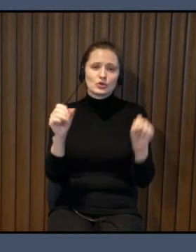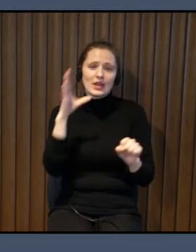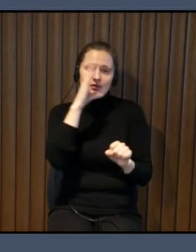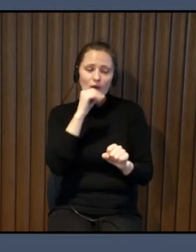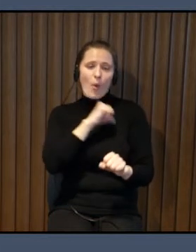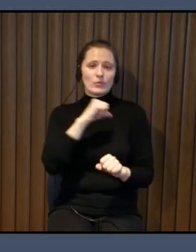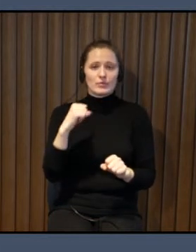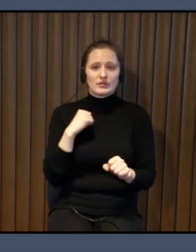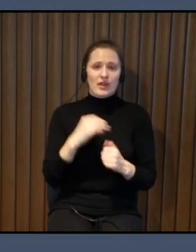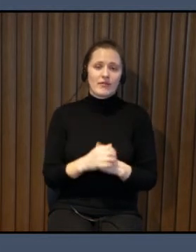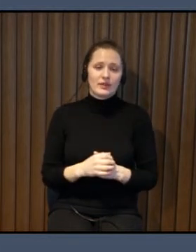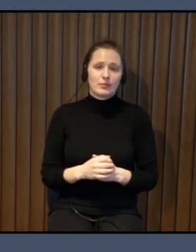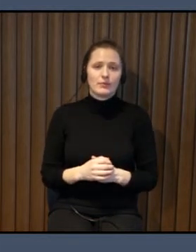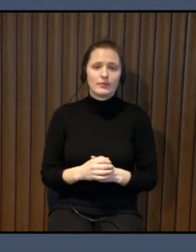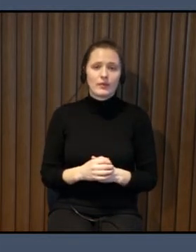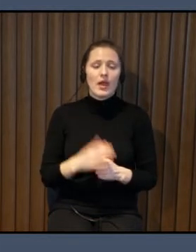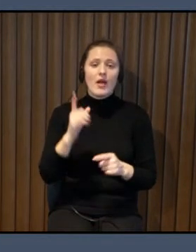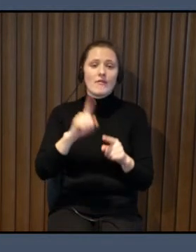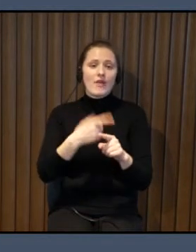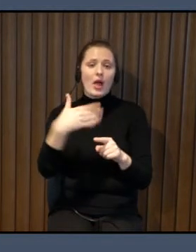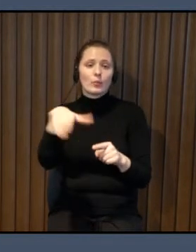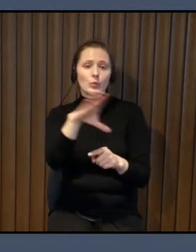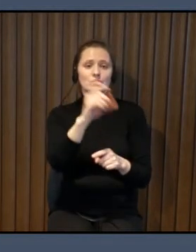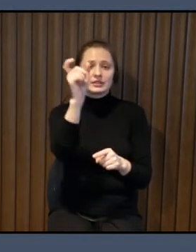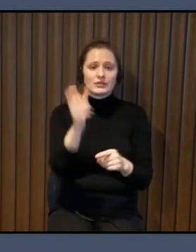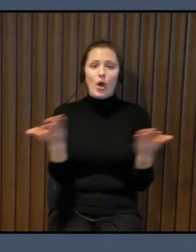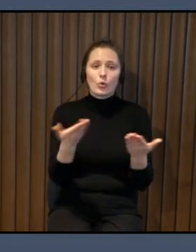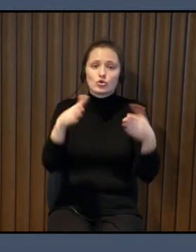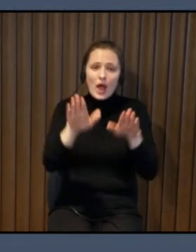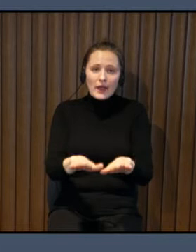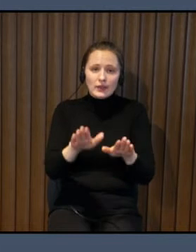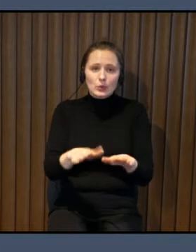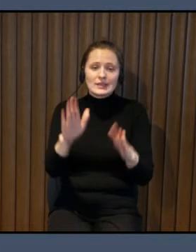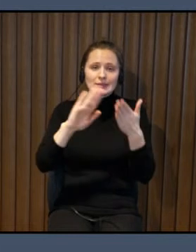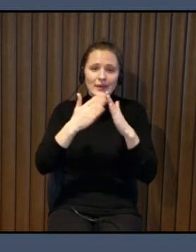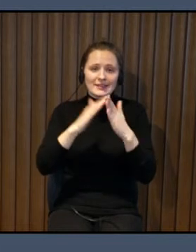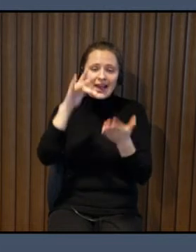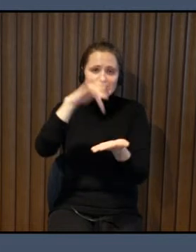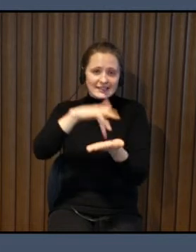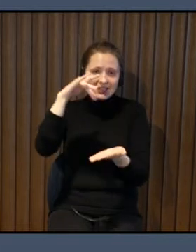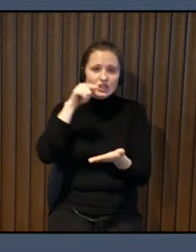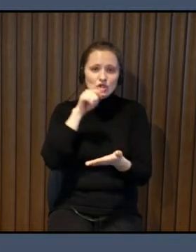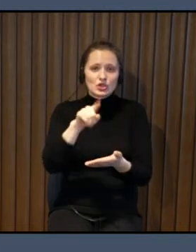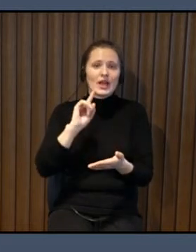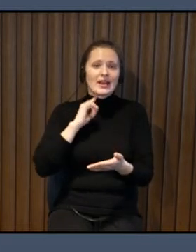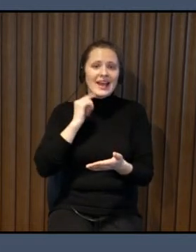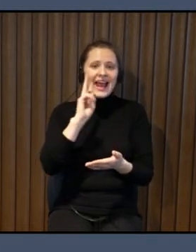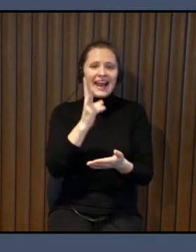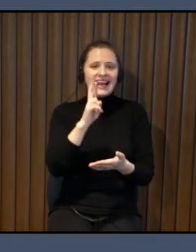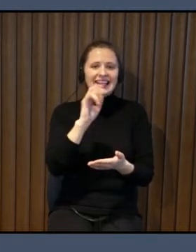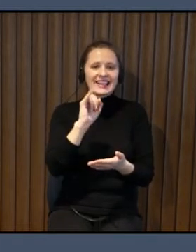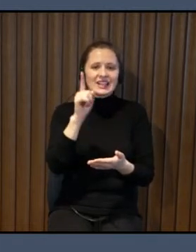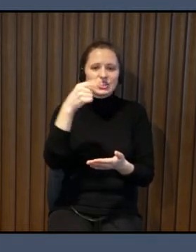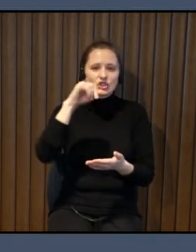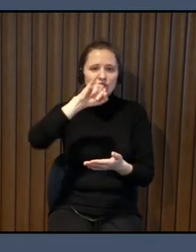weather conditions. So someone else has to open that door for that person, and this